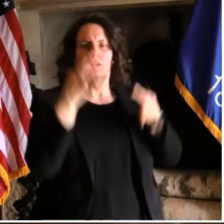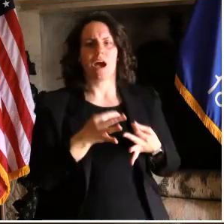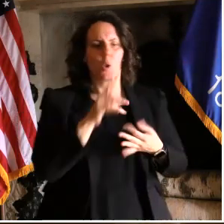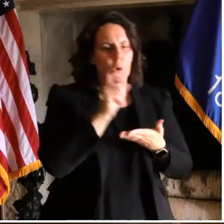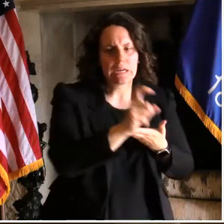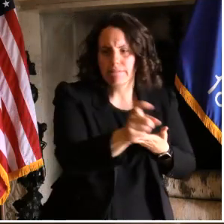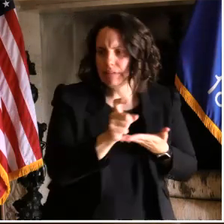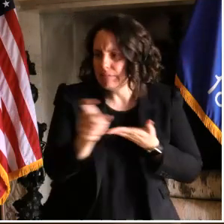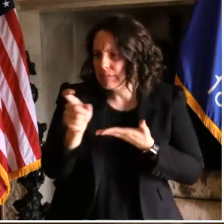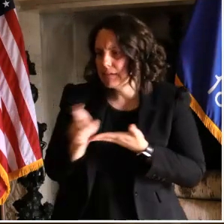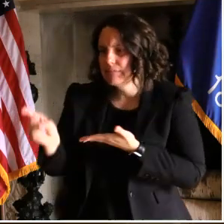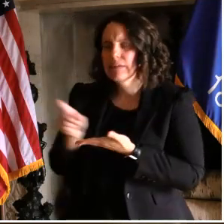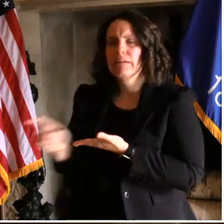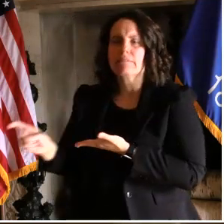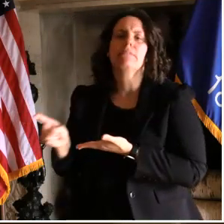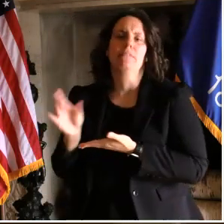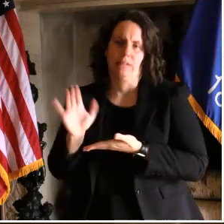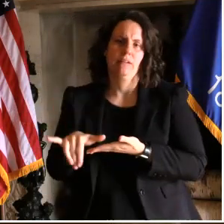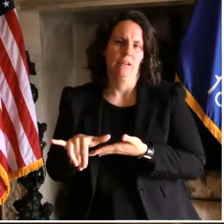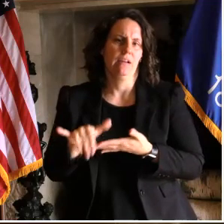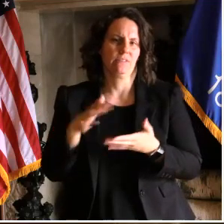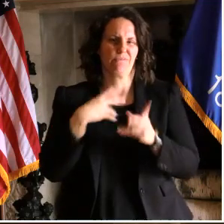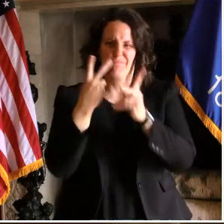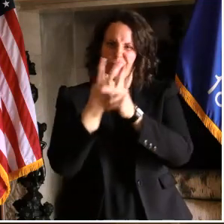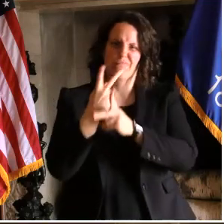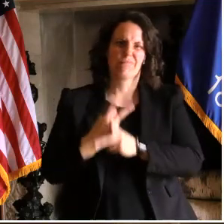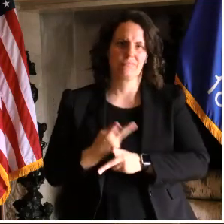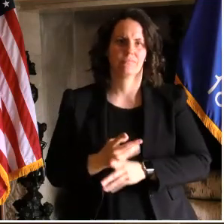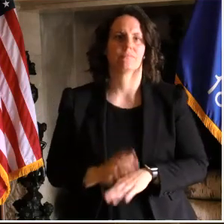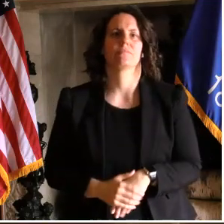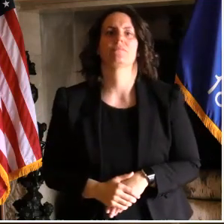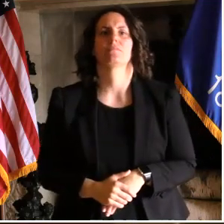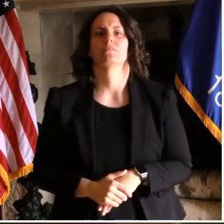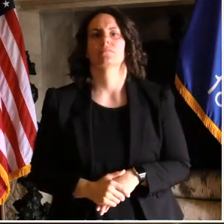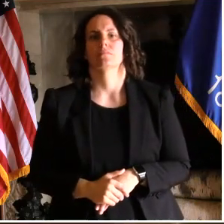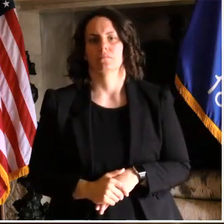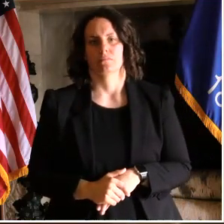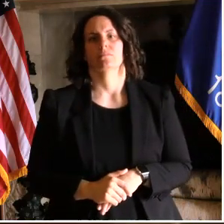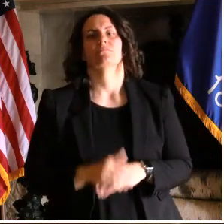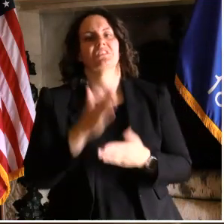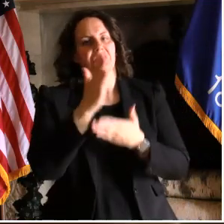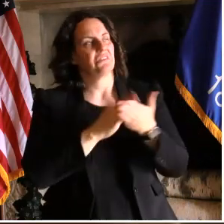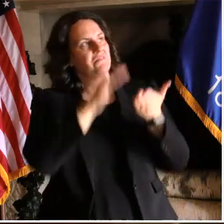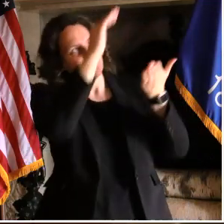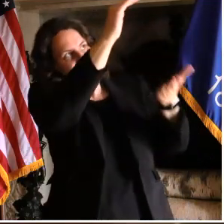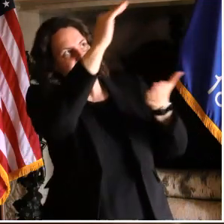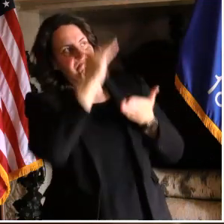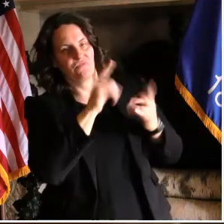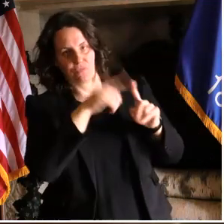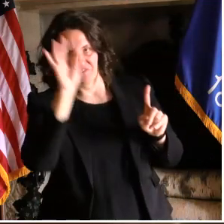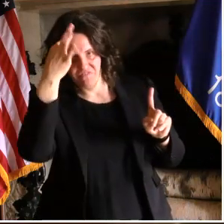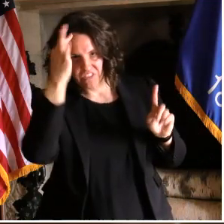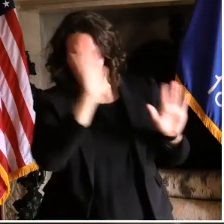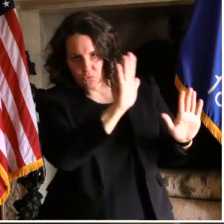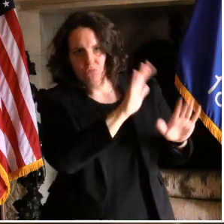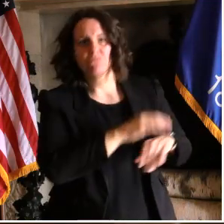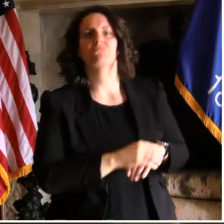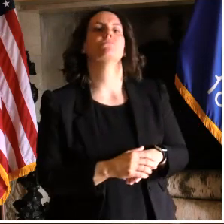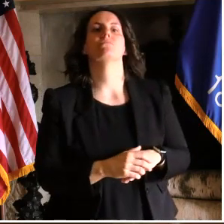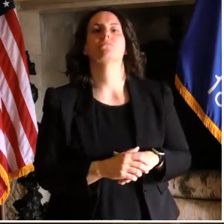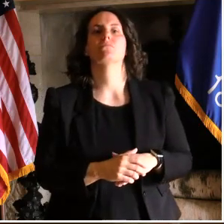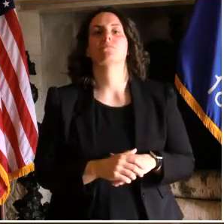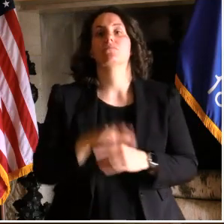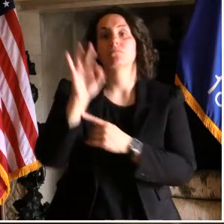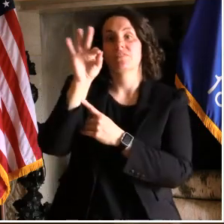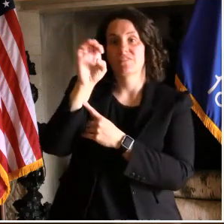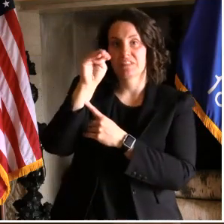of input for PPE from the national level, and the other stream is from FEMA, where we're particularly sending in